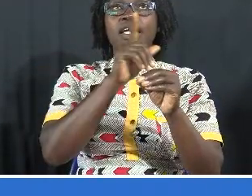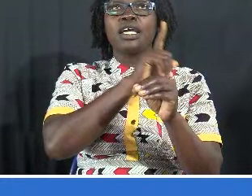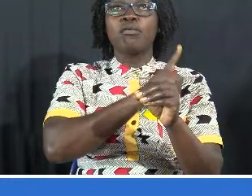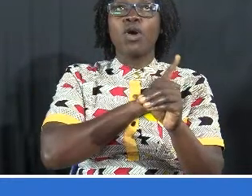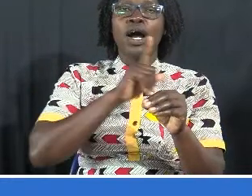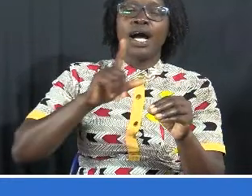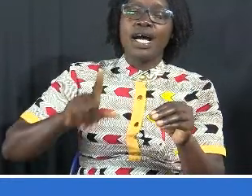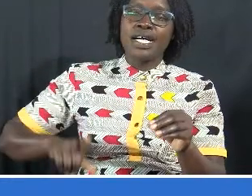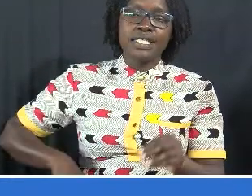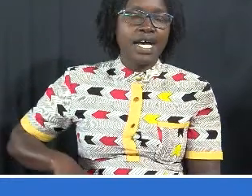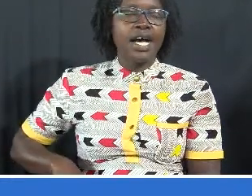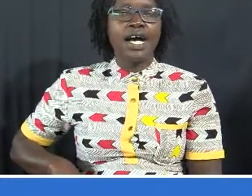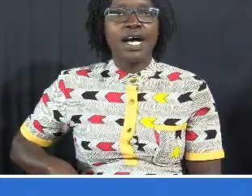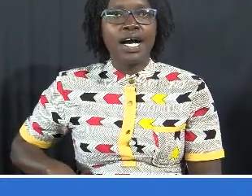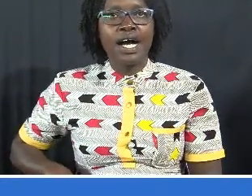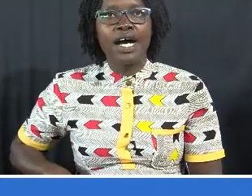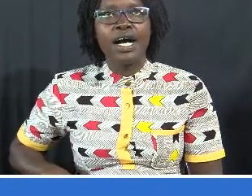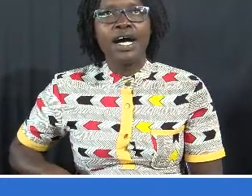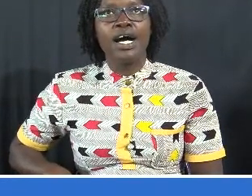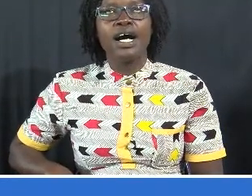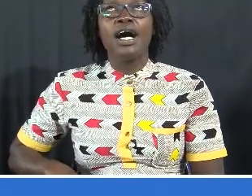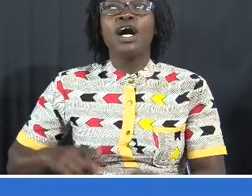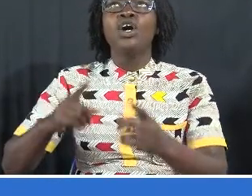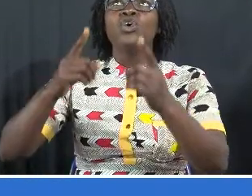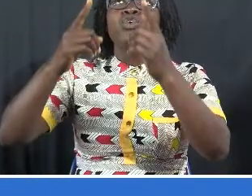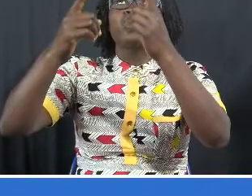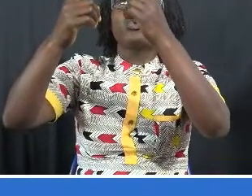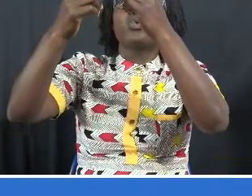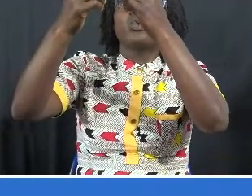watamlaki Bwana.